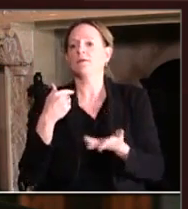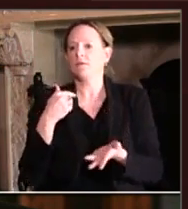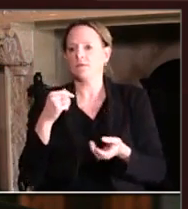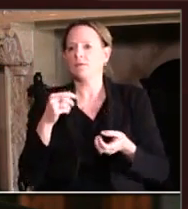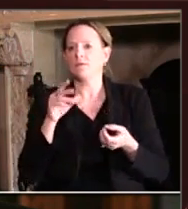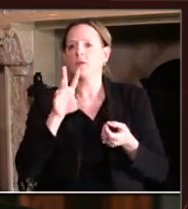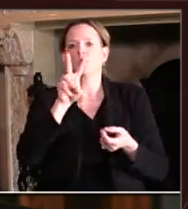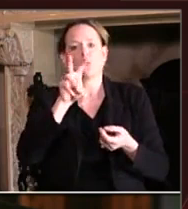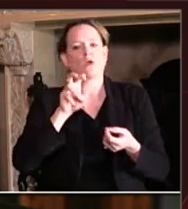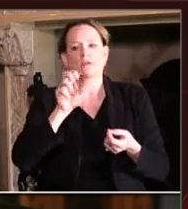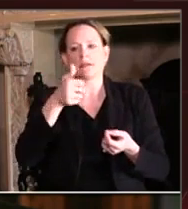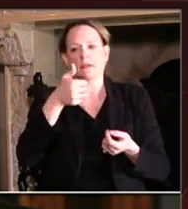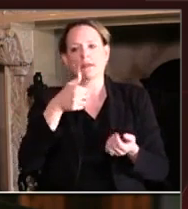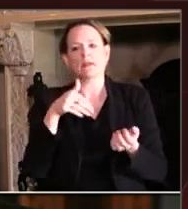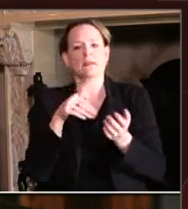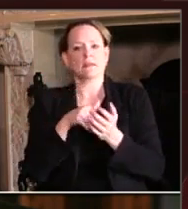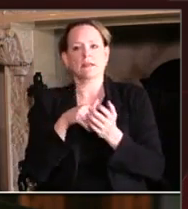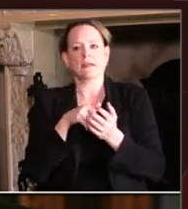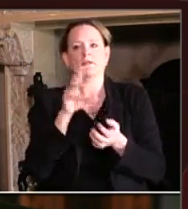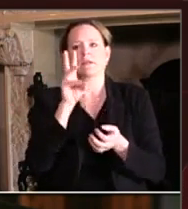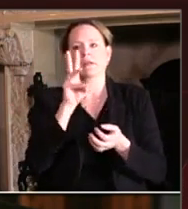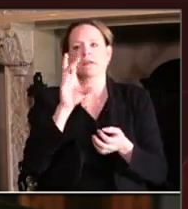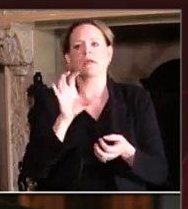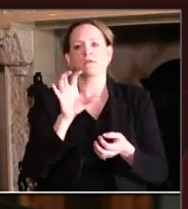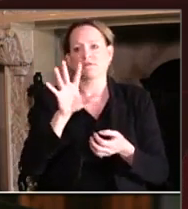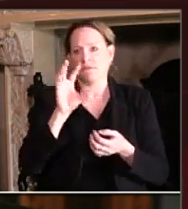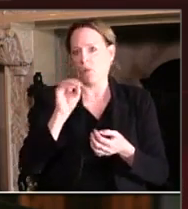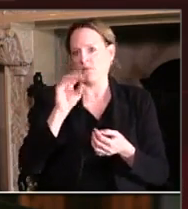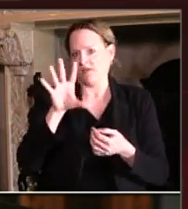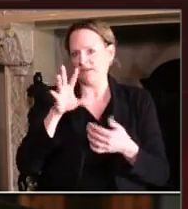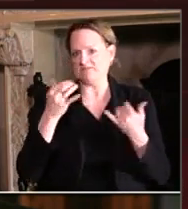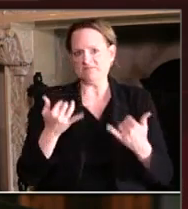9,731 over yesterday. There are now